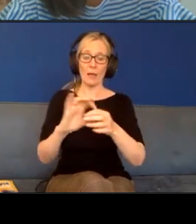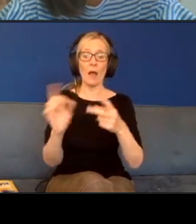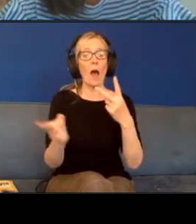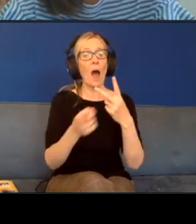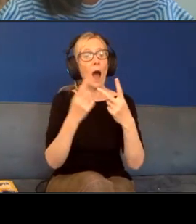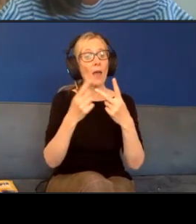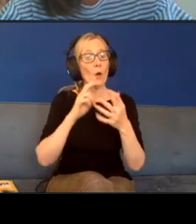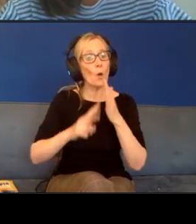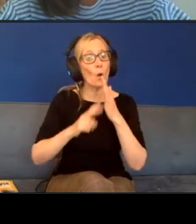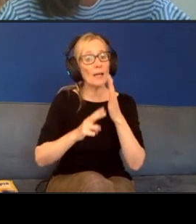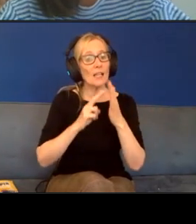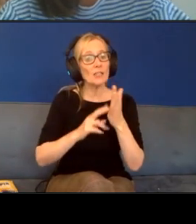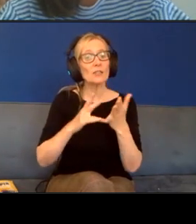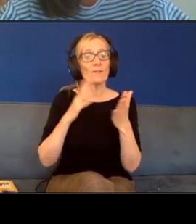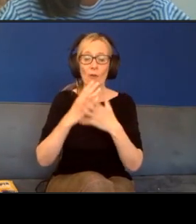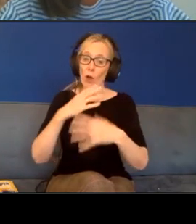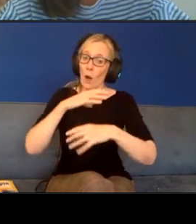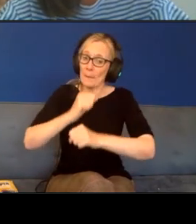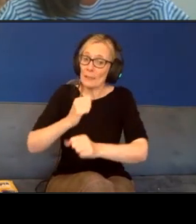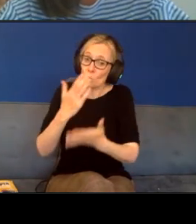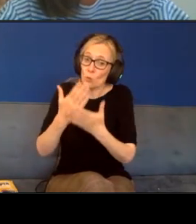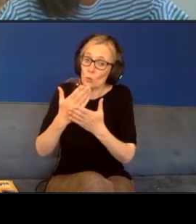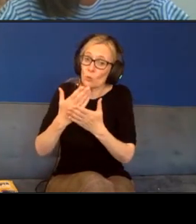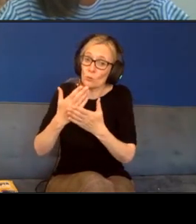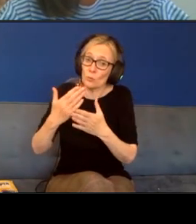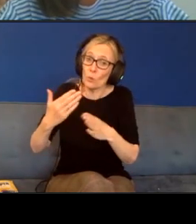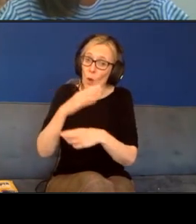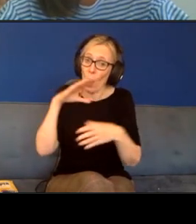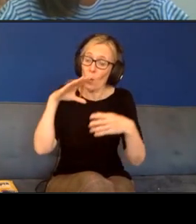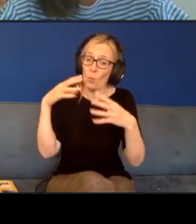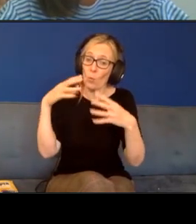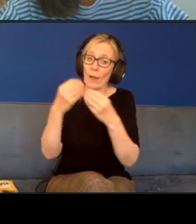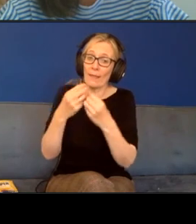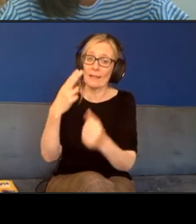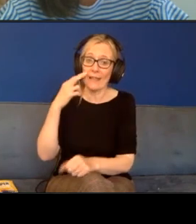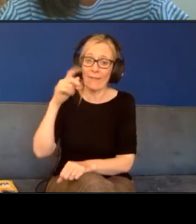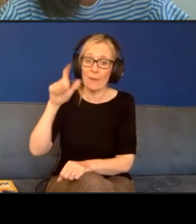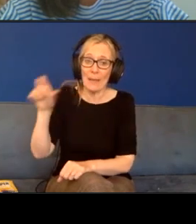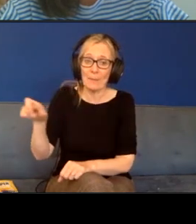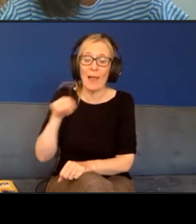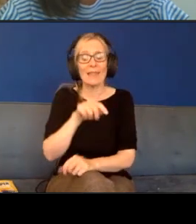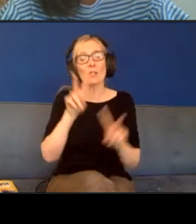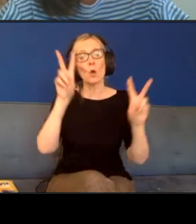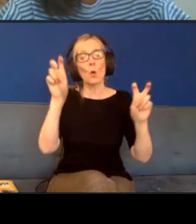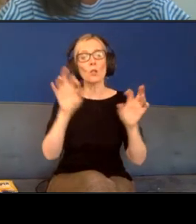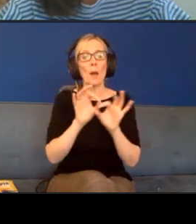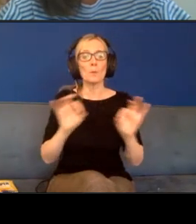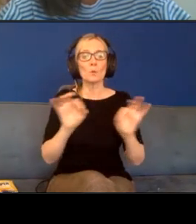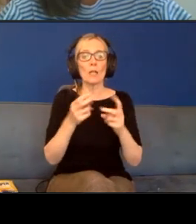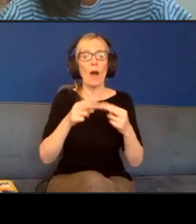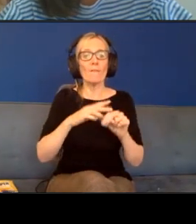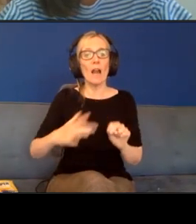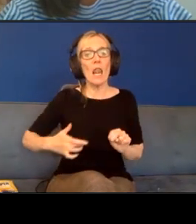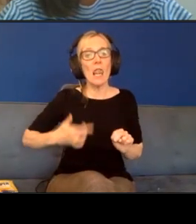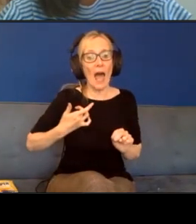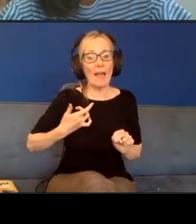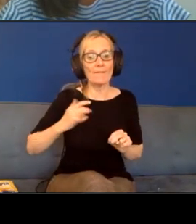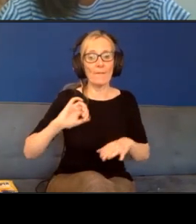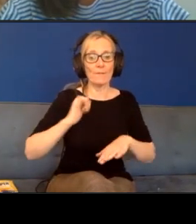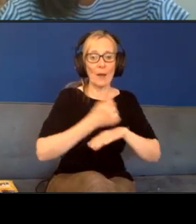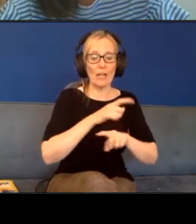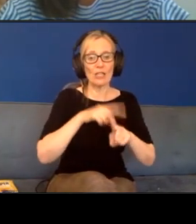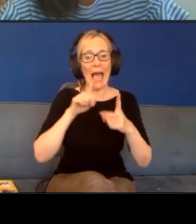that are very committed to working with young deaf people, and that's the Music of Life Foundation and the Music and the